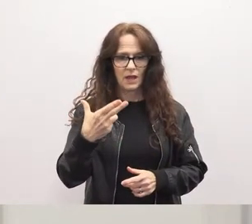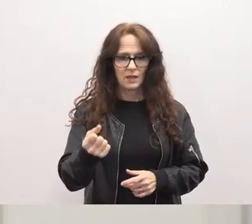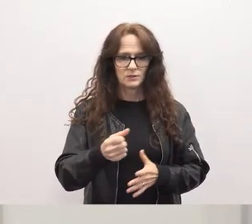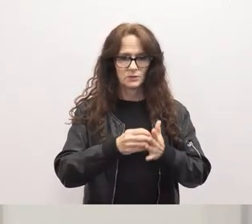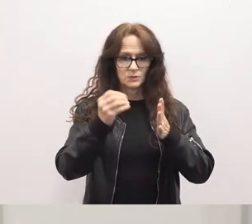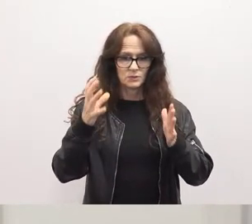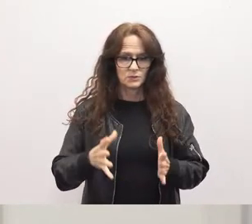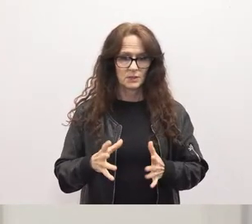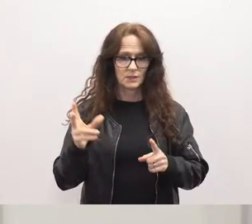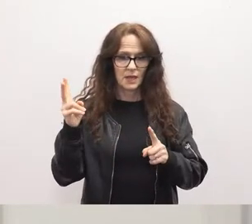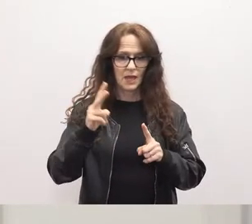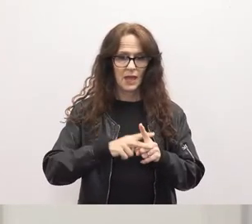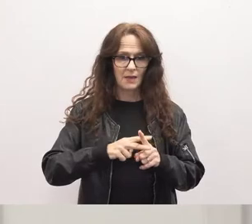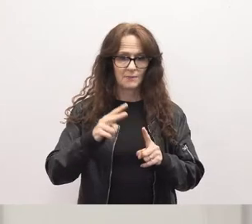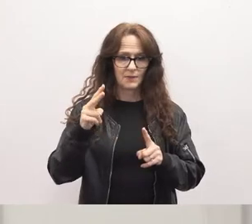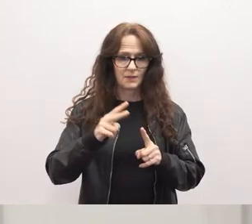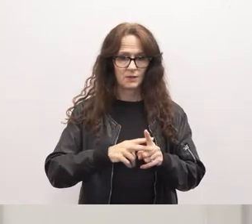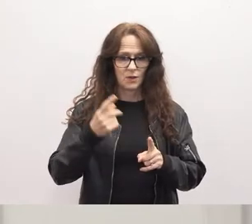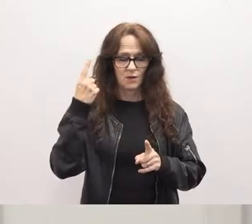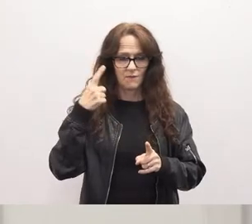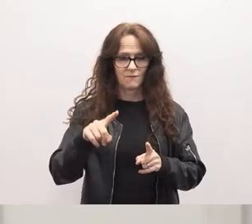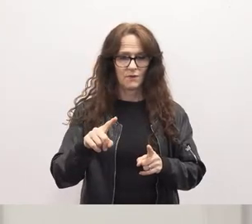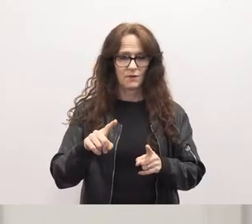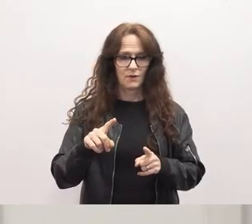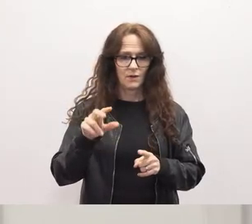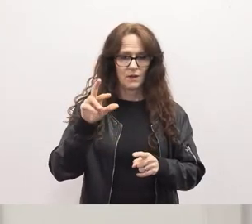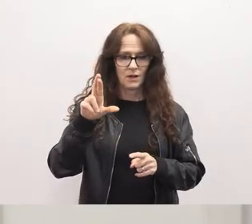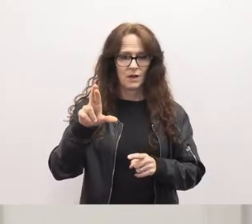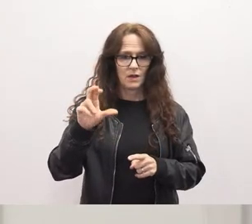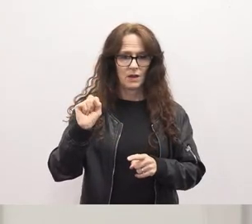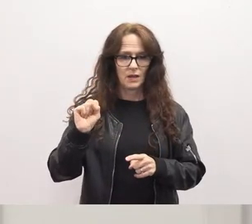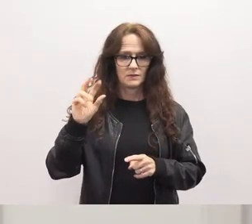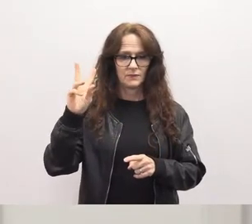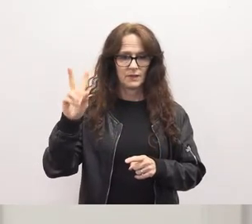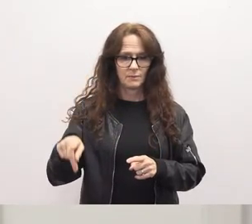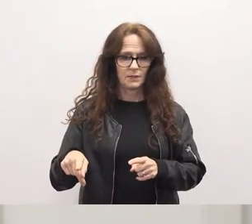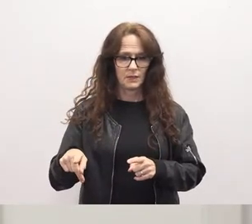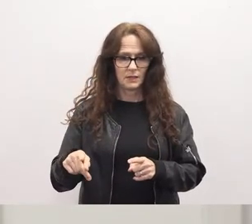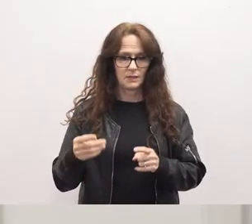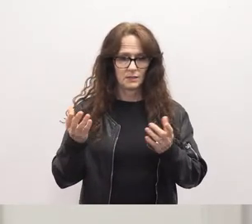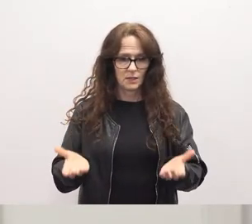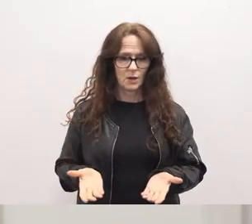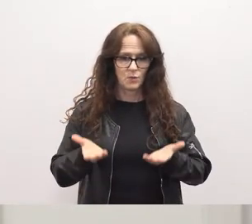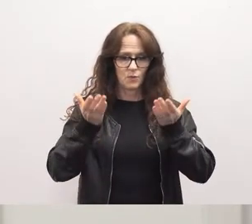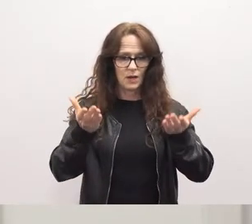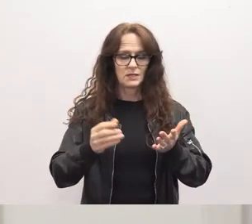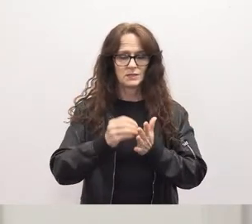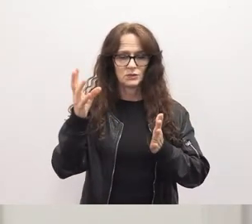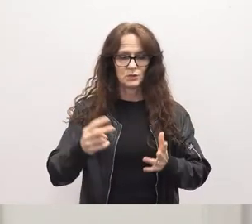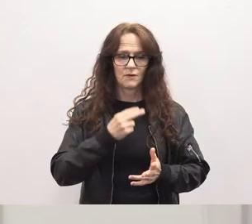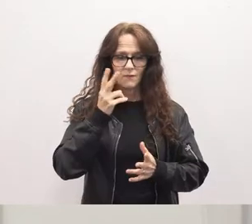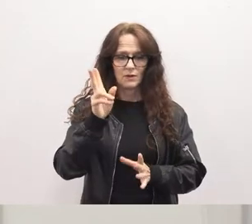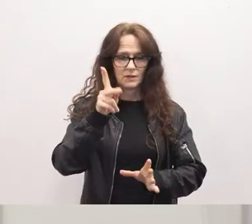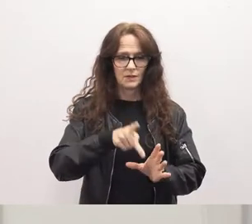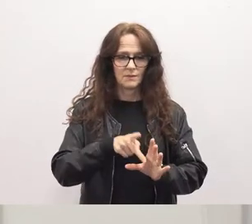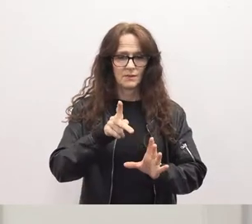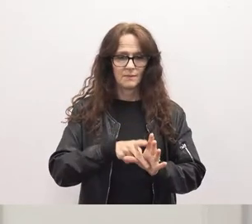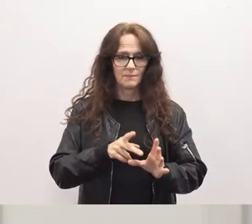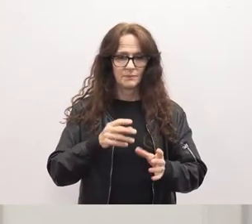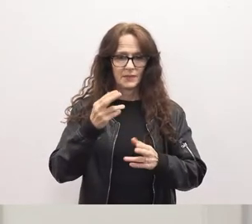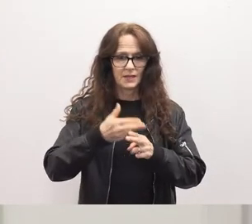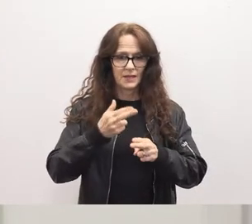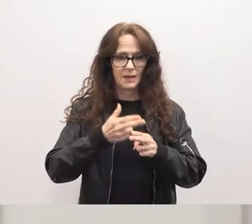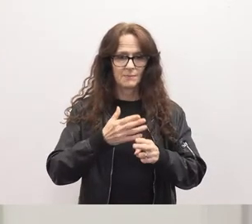students, applications for RSVP, which is Raising Student Voices and Participation. It's the name of my